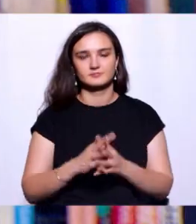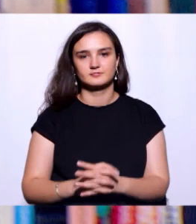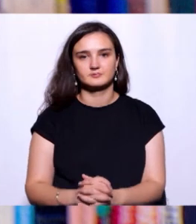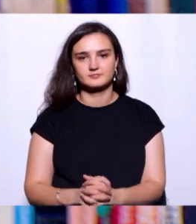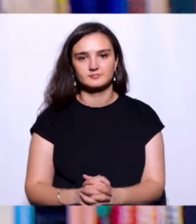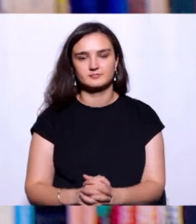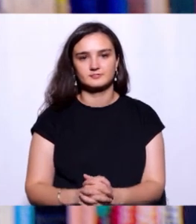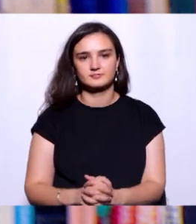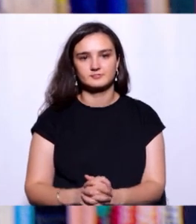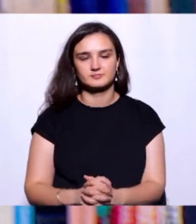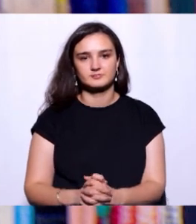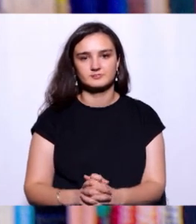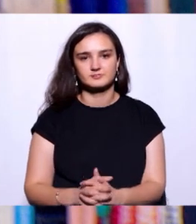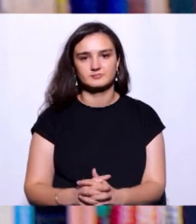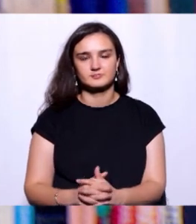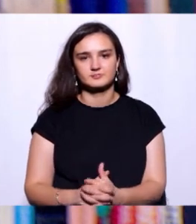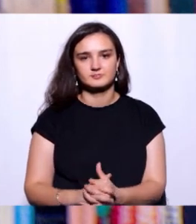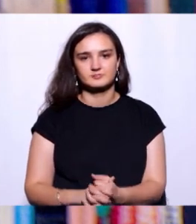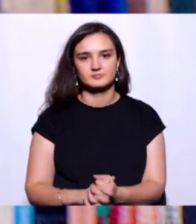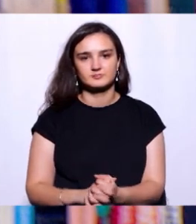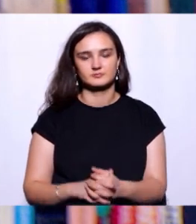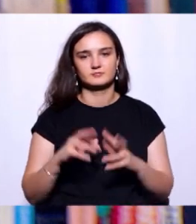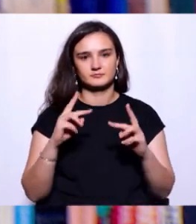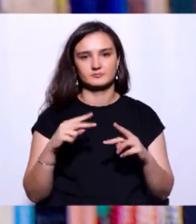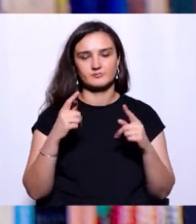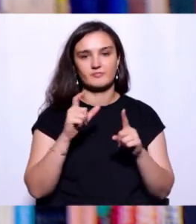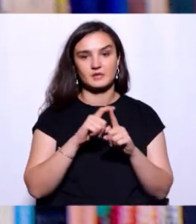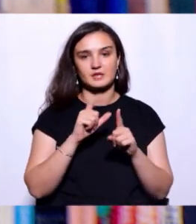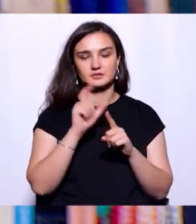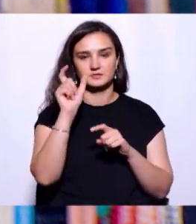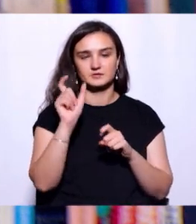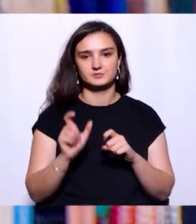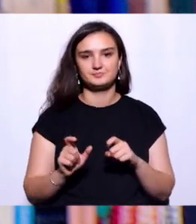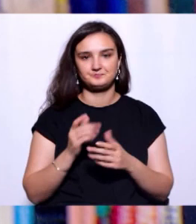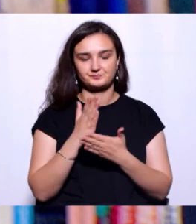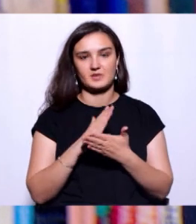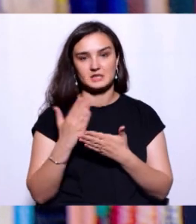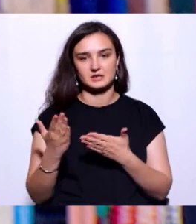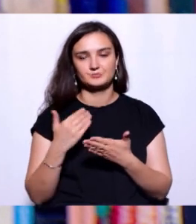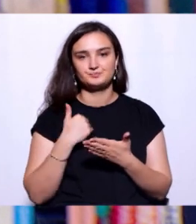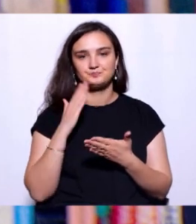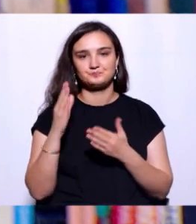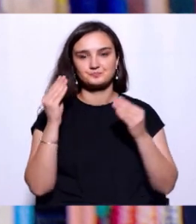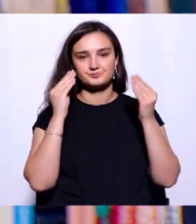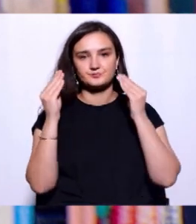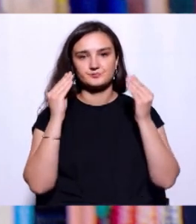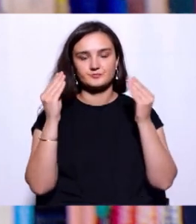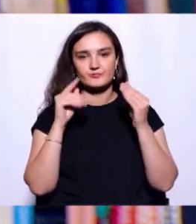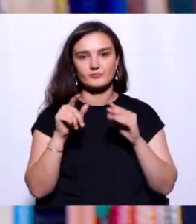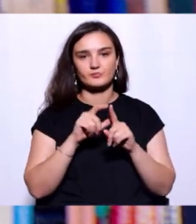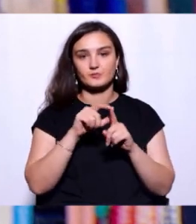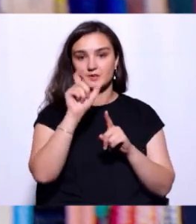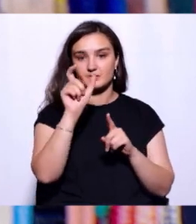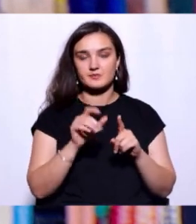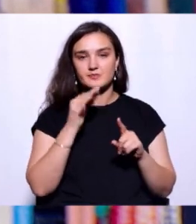course. Okay. So, now let's move on to the vocabulary part. So, we will discuss the